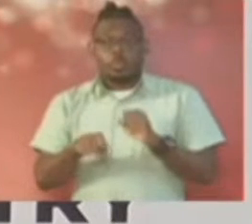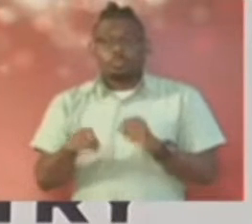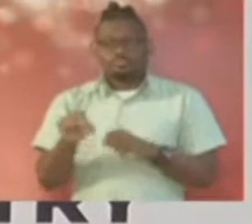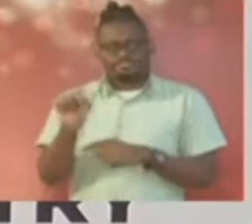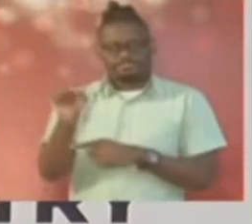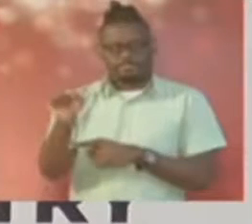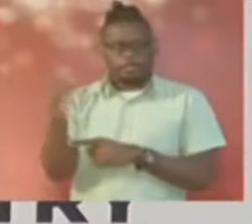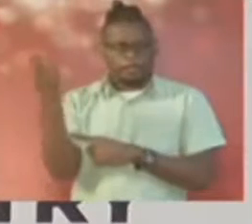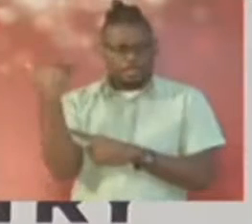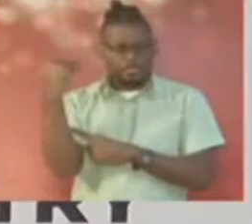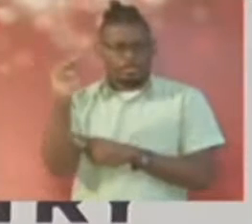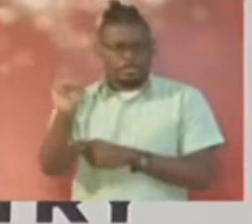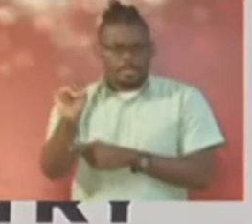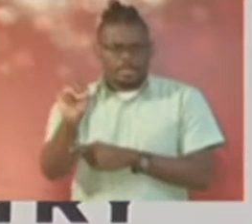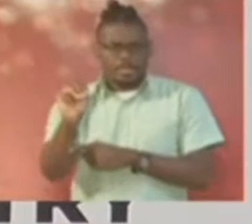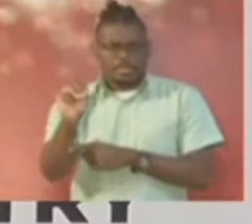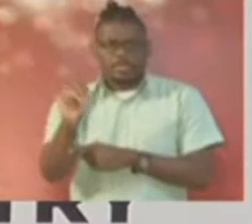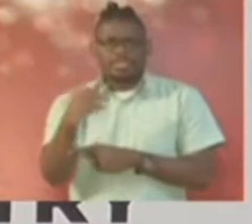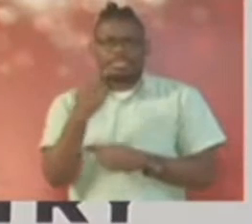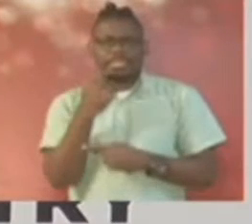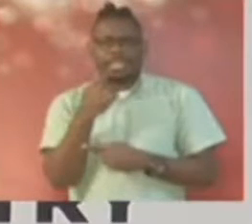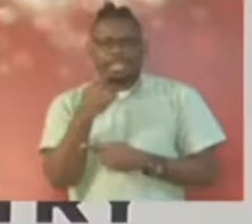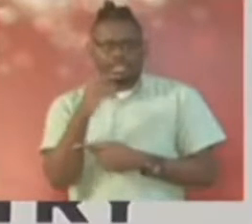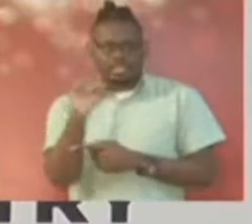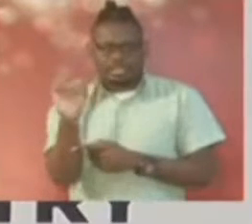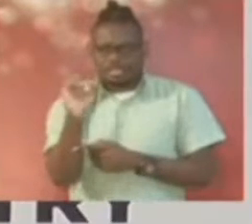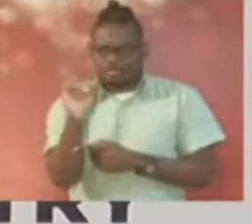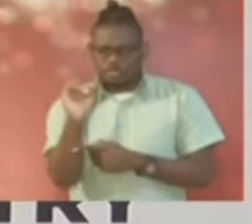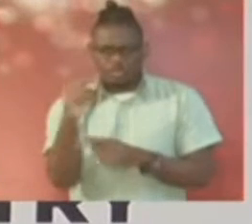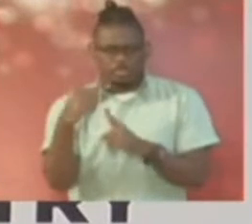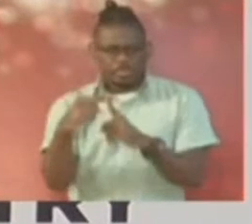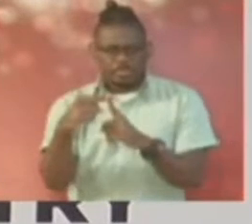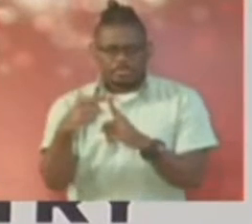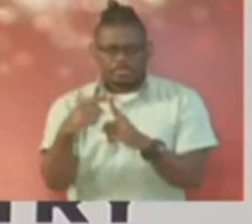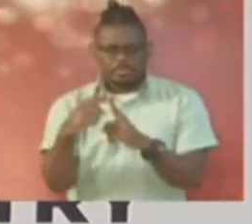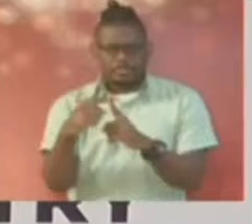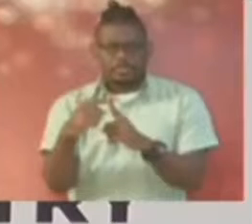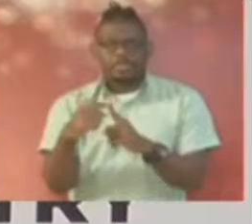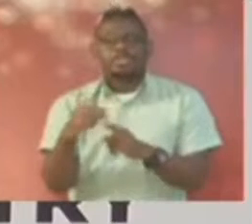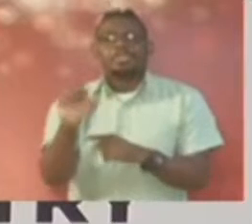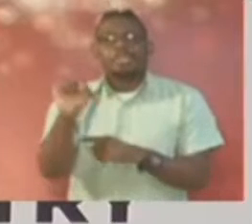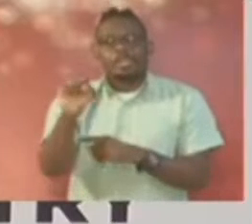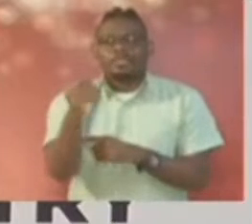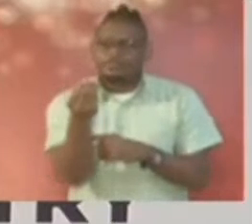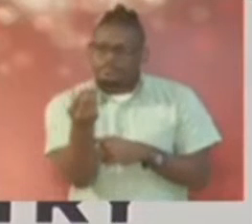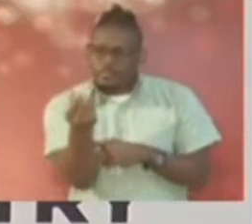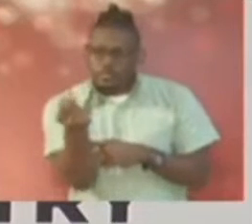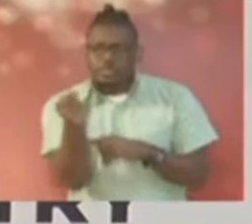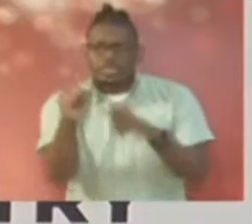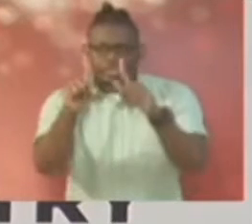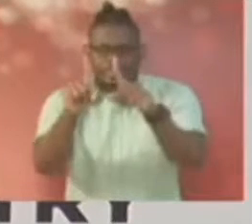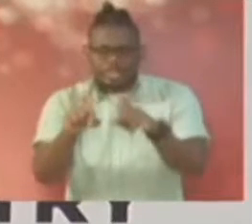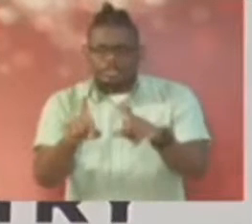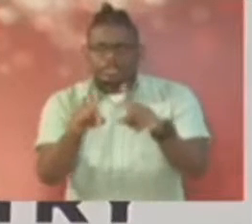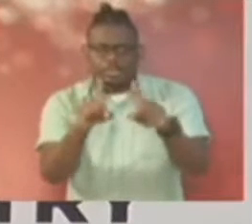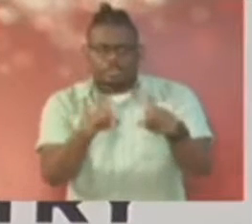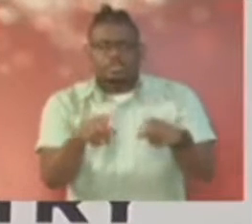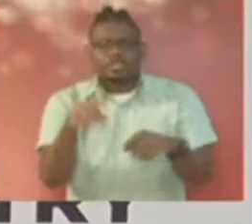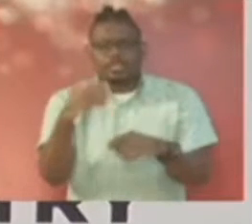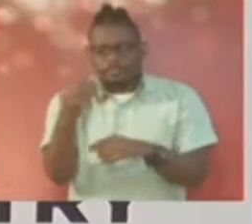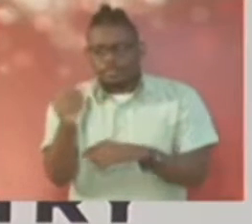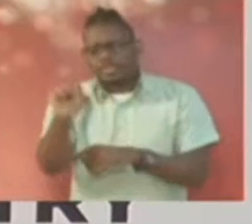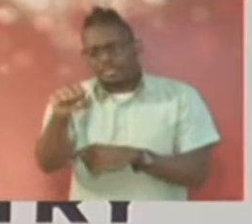had 0 being reported in terms of 0 positives, yes, we did do some tests. However, they would have been lower than the other days,